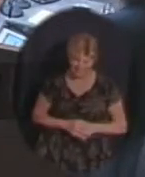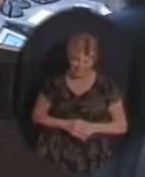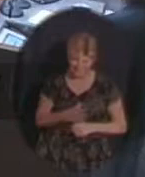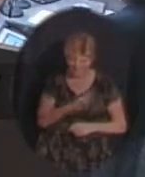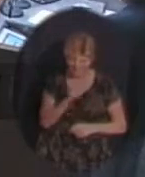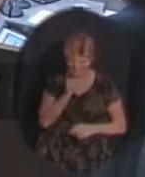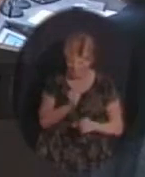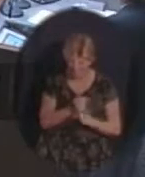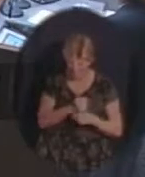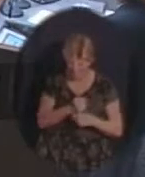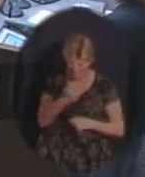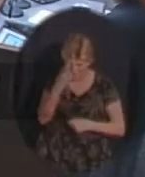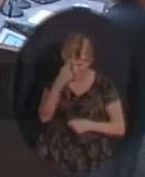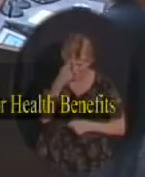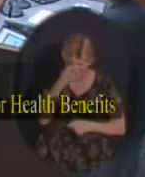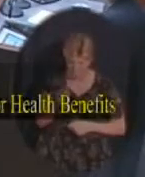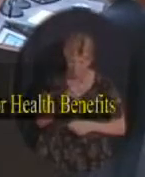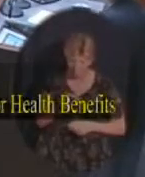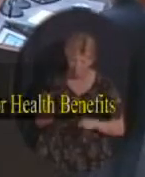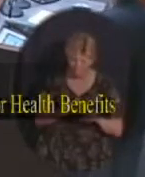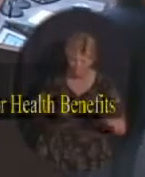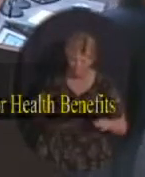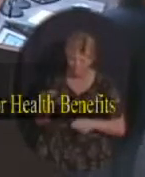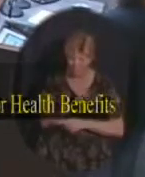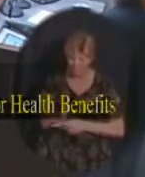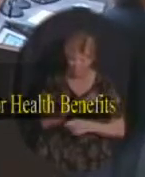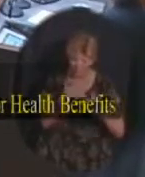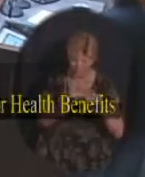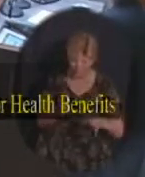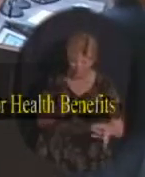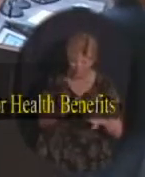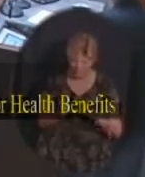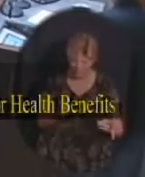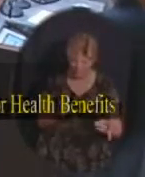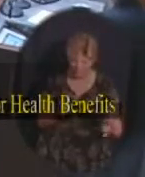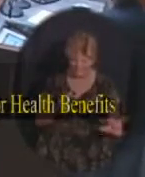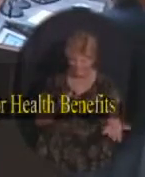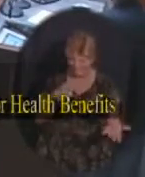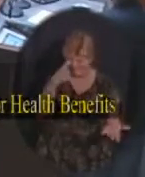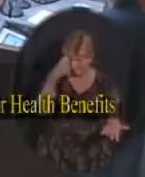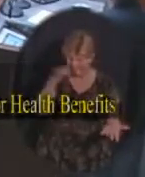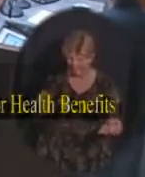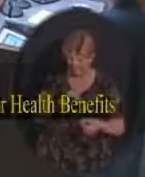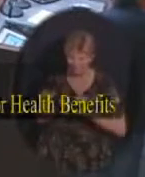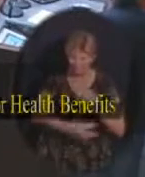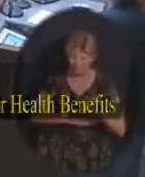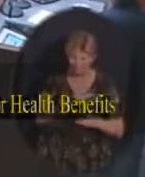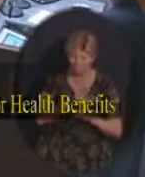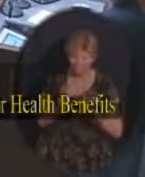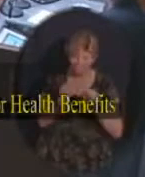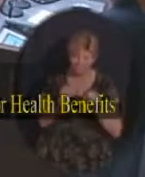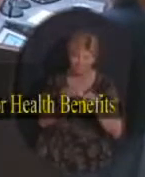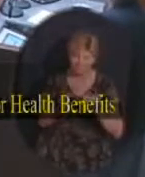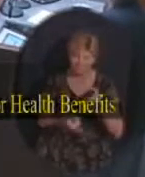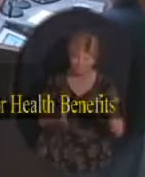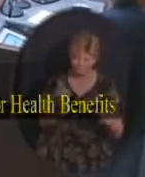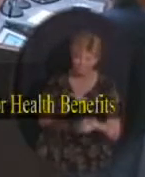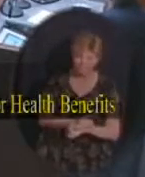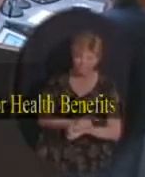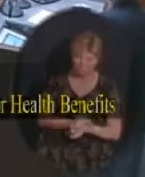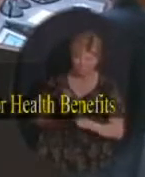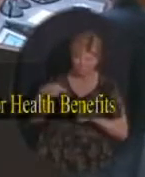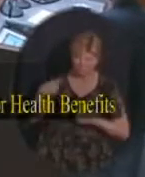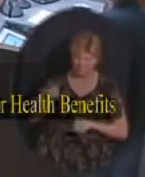I draw from your comments that this world has continued to change, even since those early days that we went with a broker, and